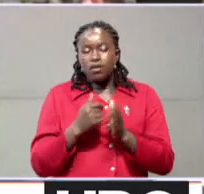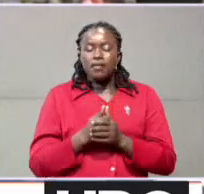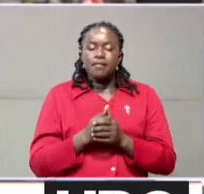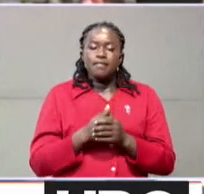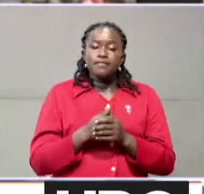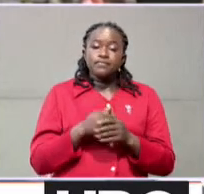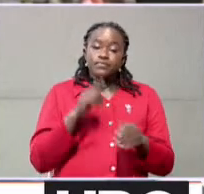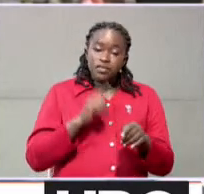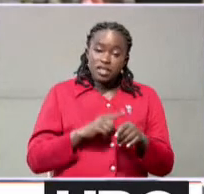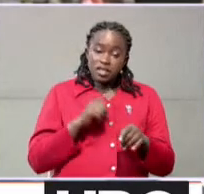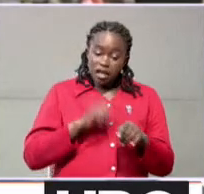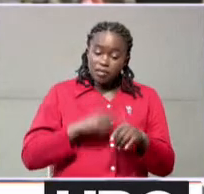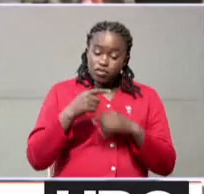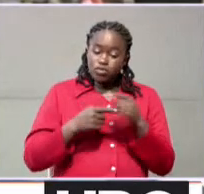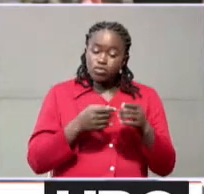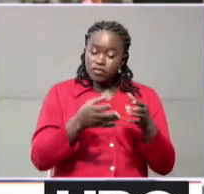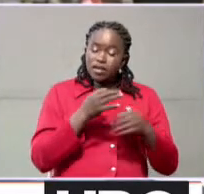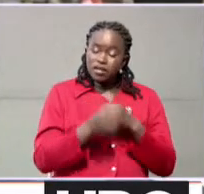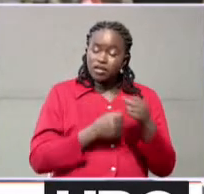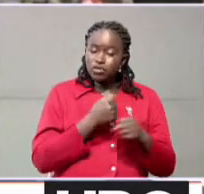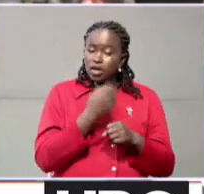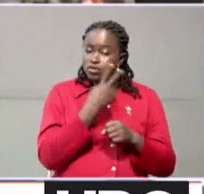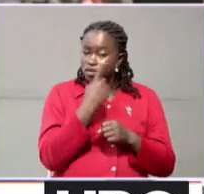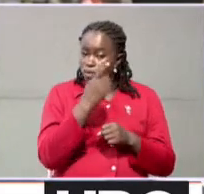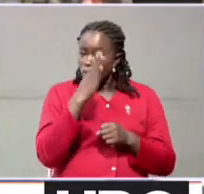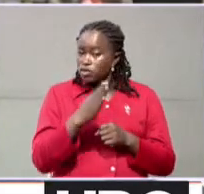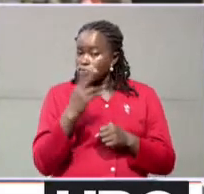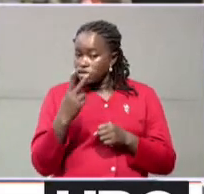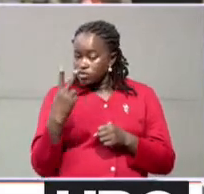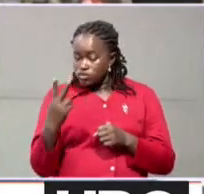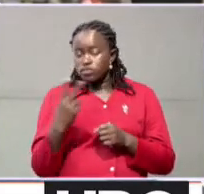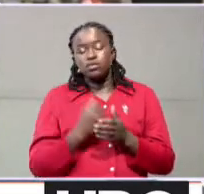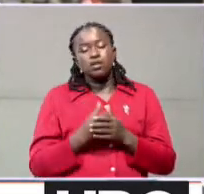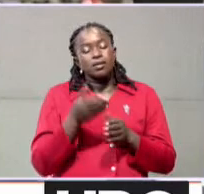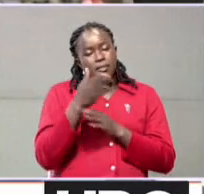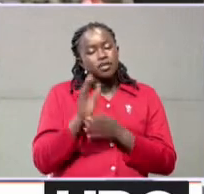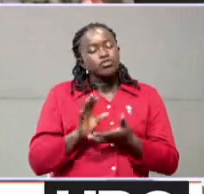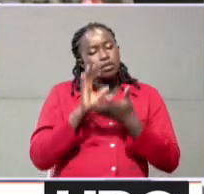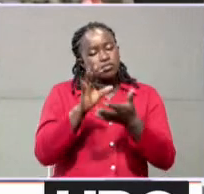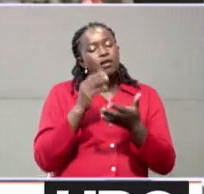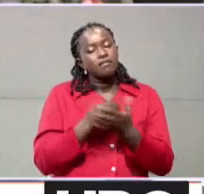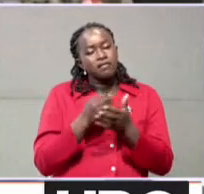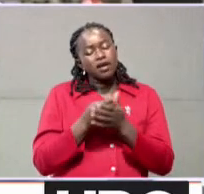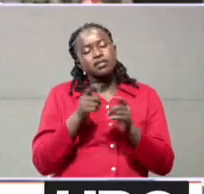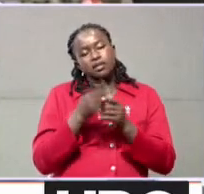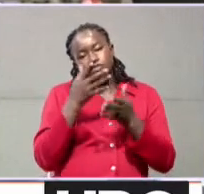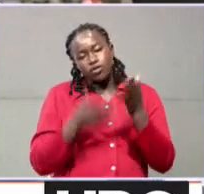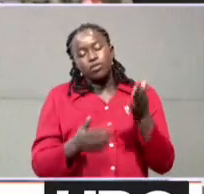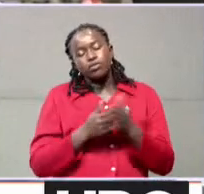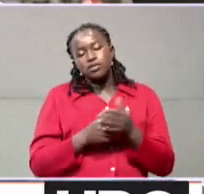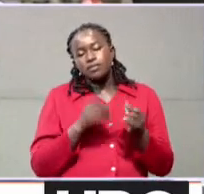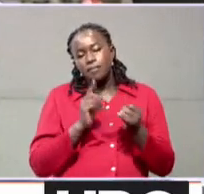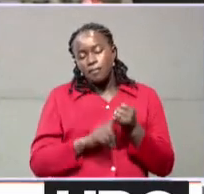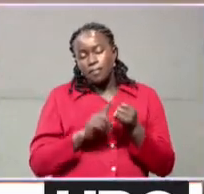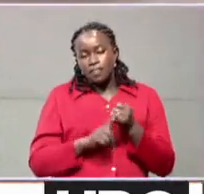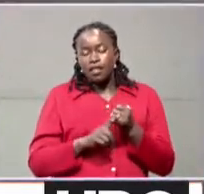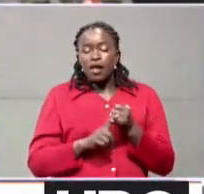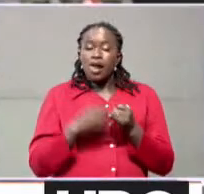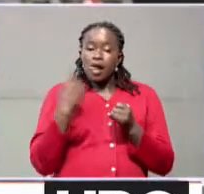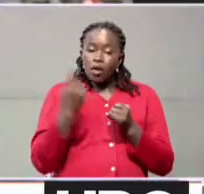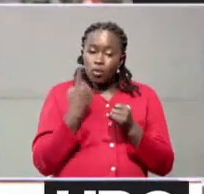course of the financial year 2021 2022 the means to release the funds as it follows one